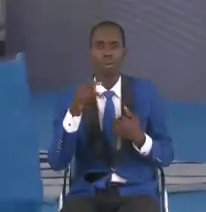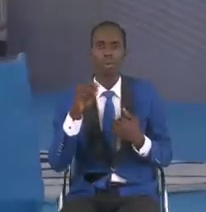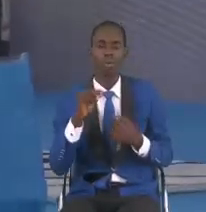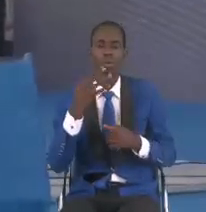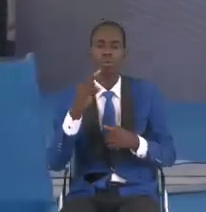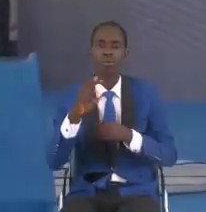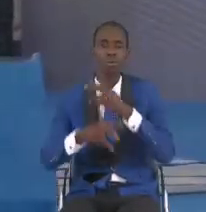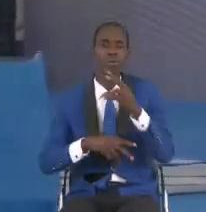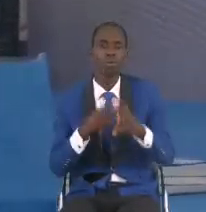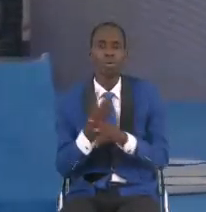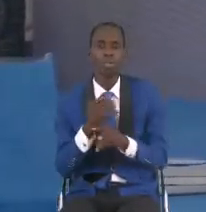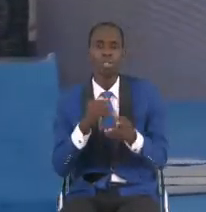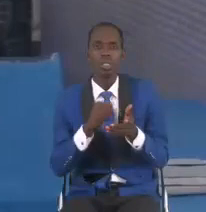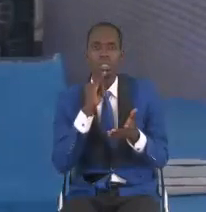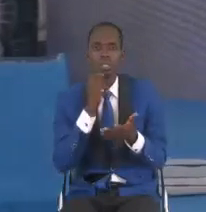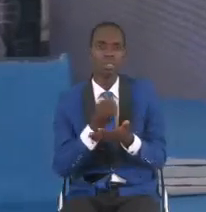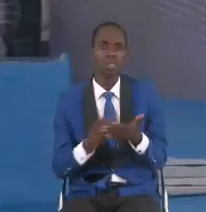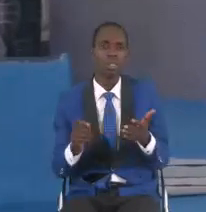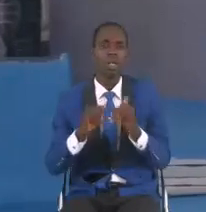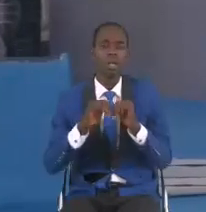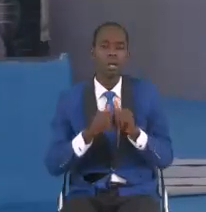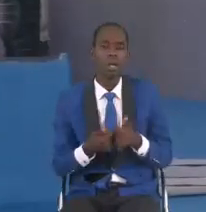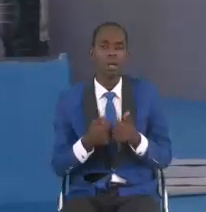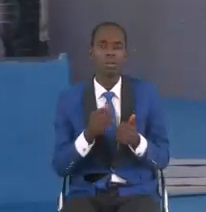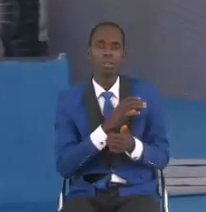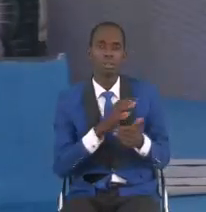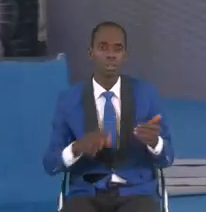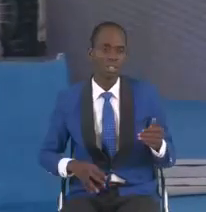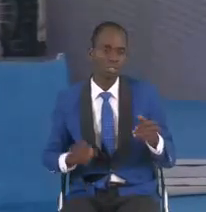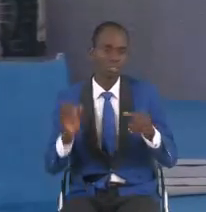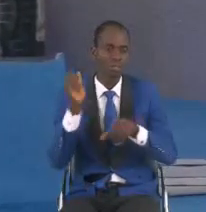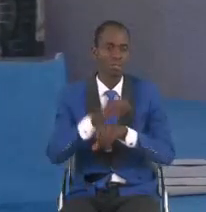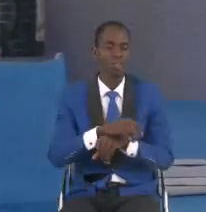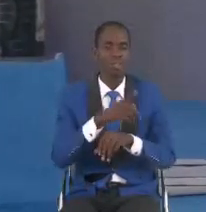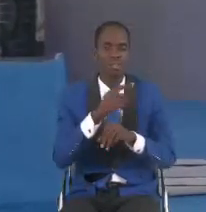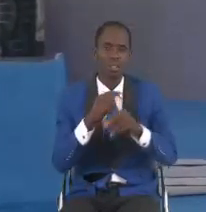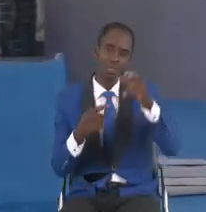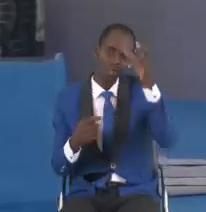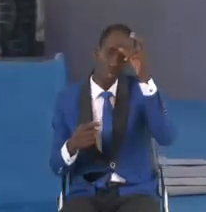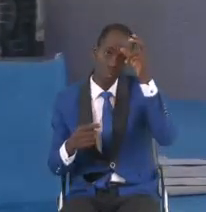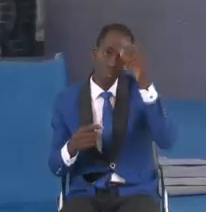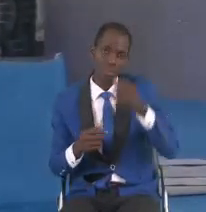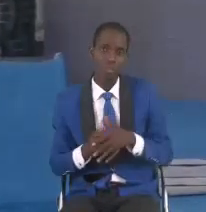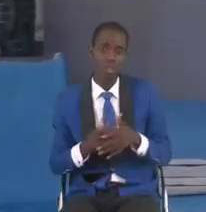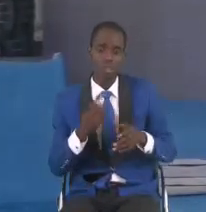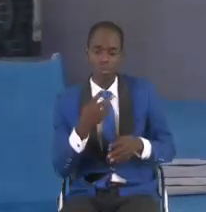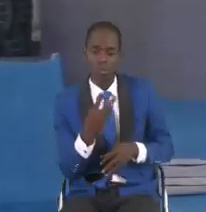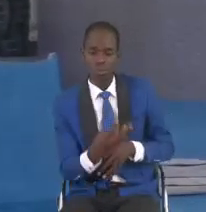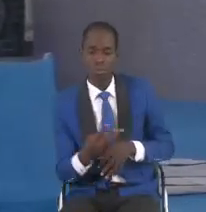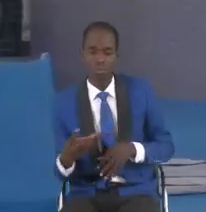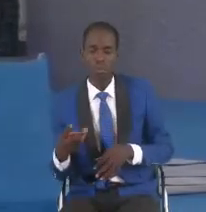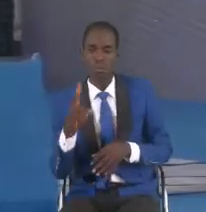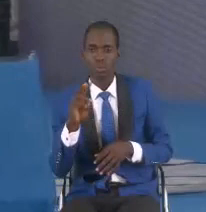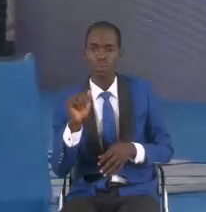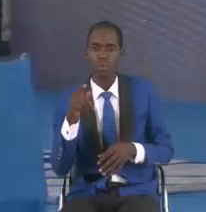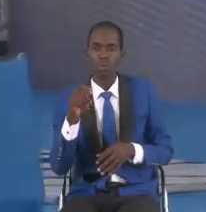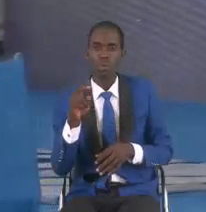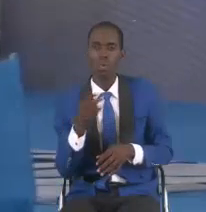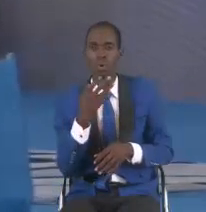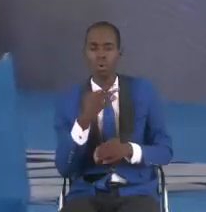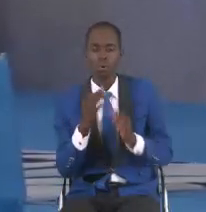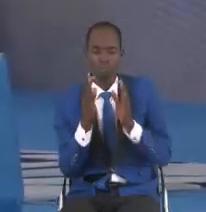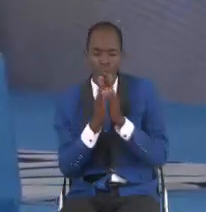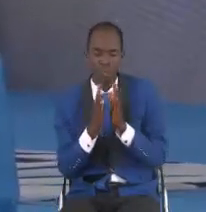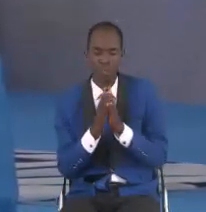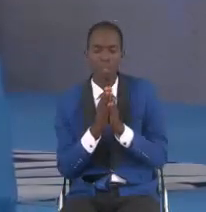is written how Christ defeated the devil. The weapon of prayer, the prayer